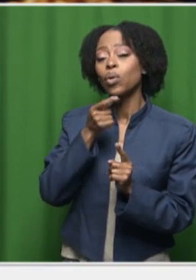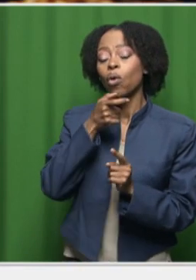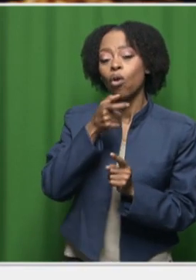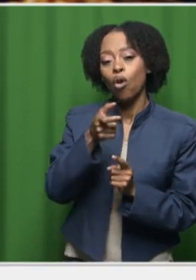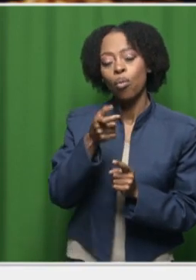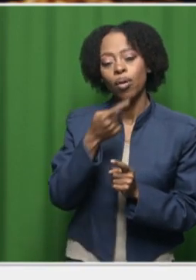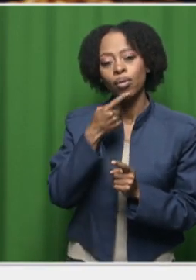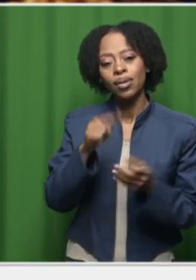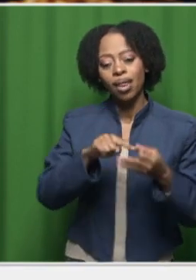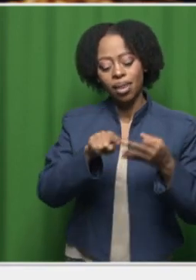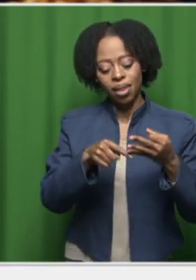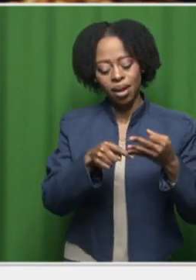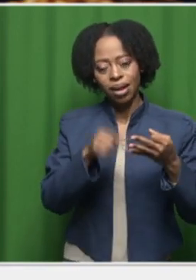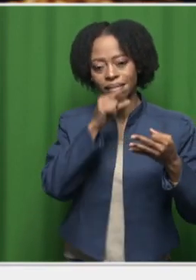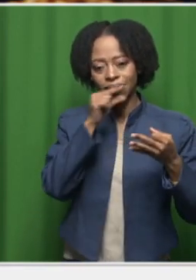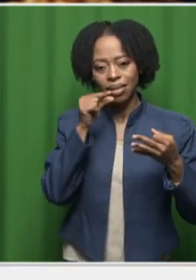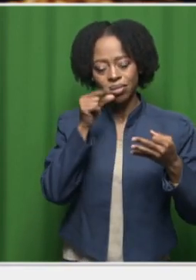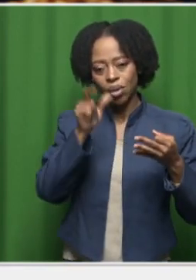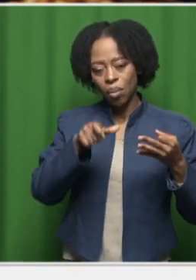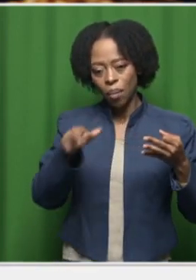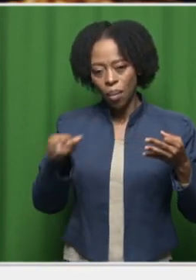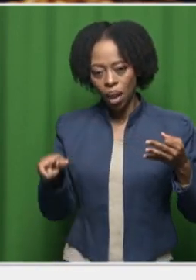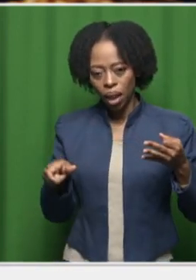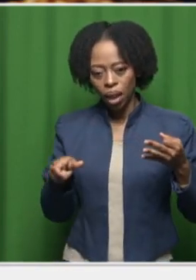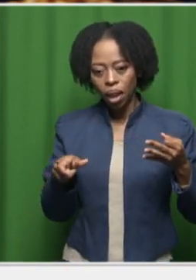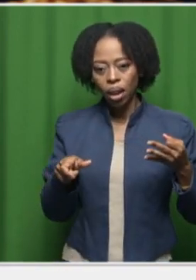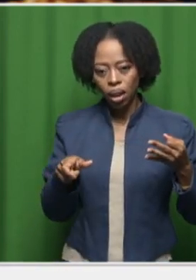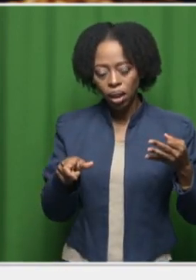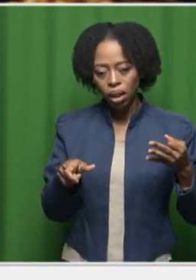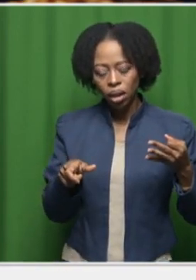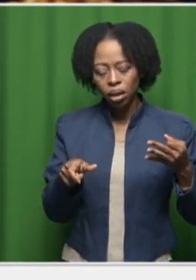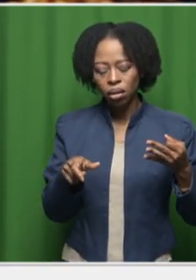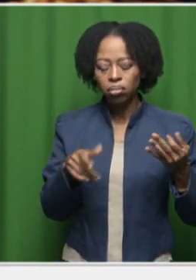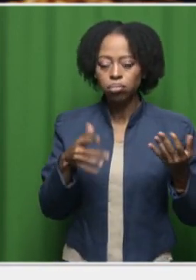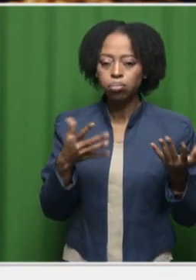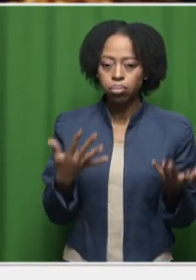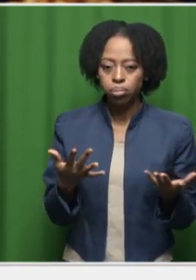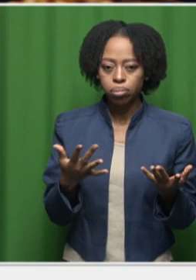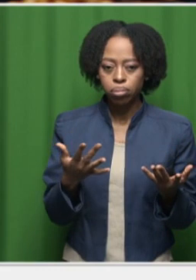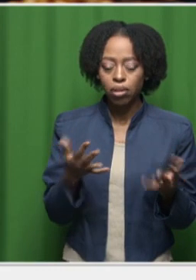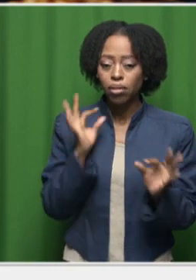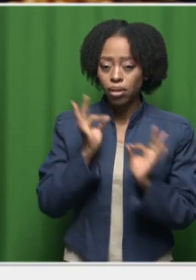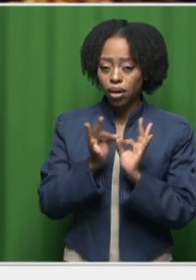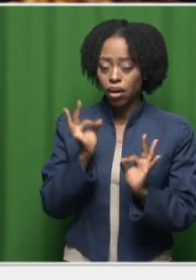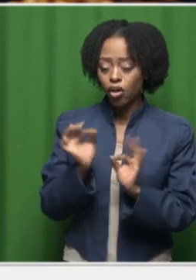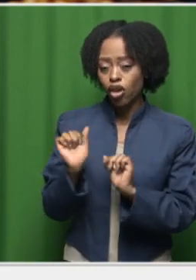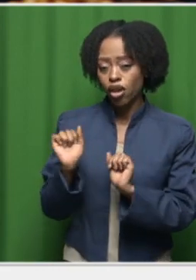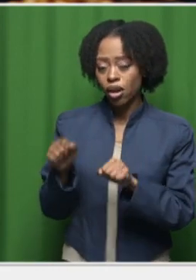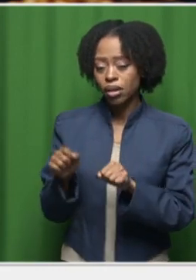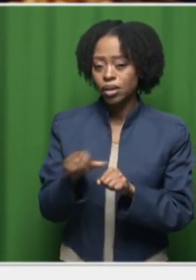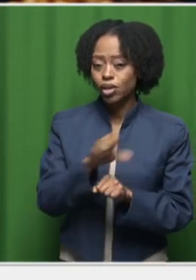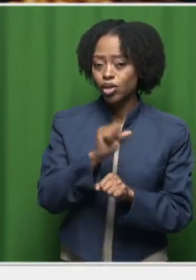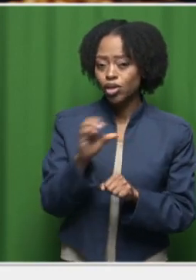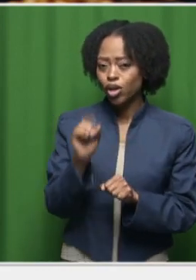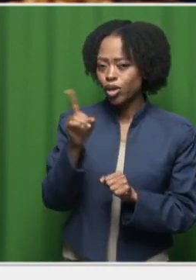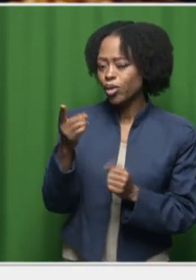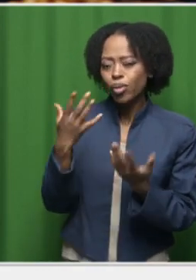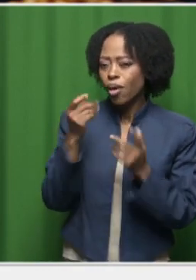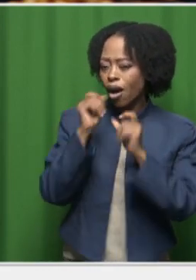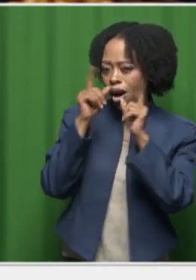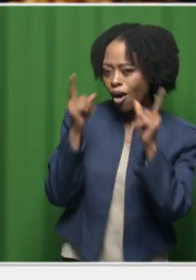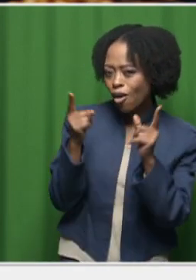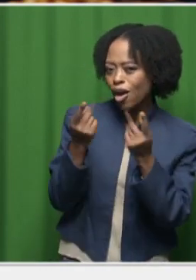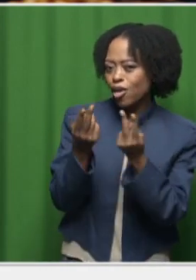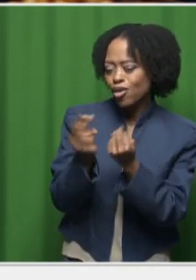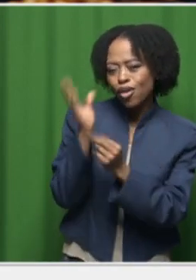about 3 particular names, which is, rather accurate. So what do you know about